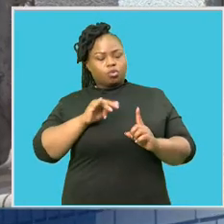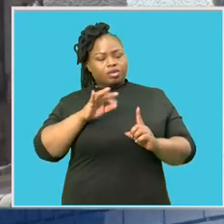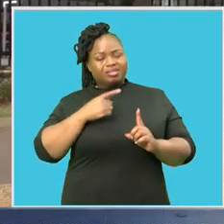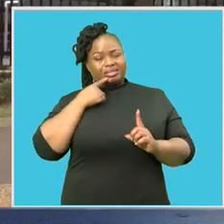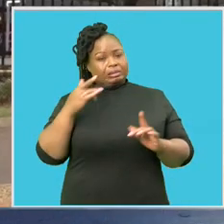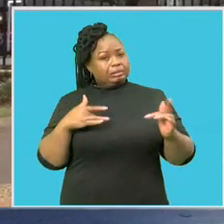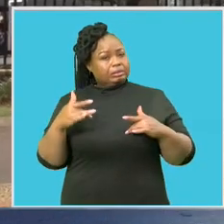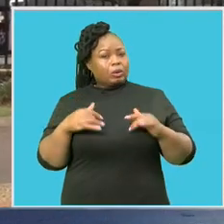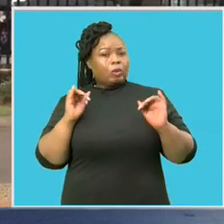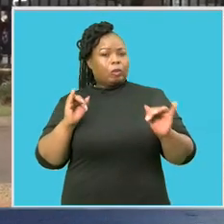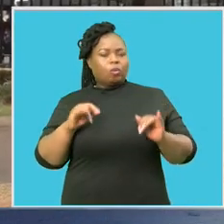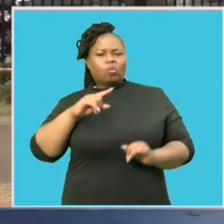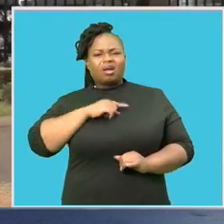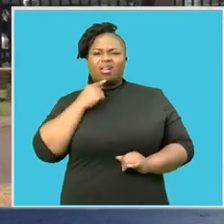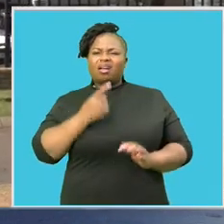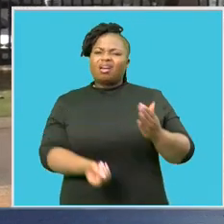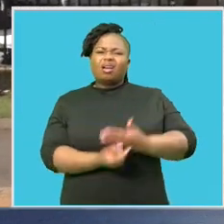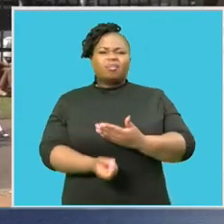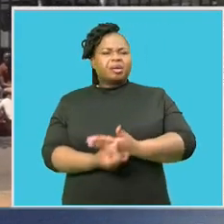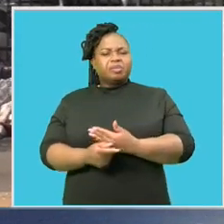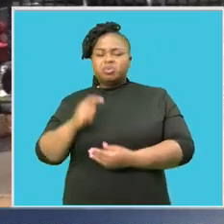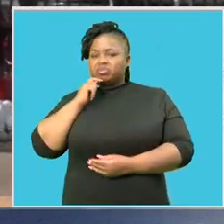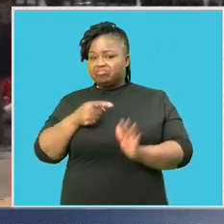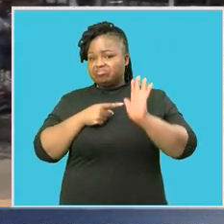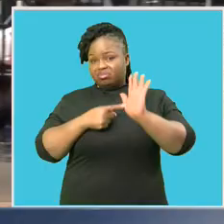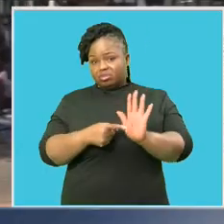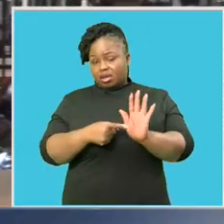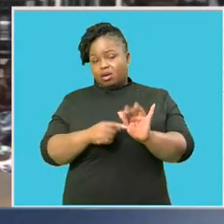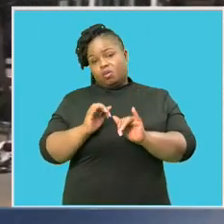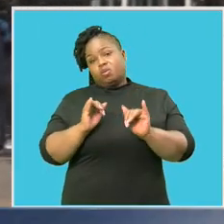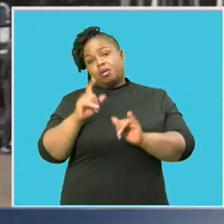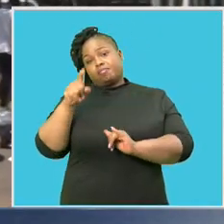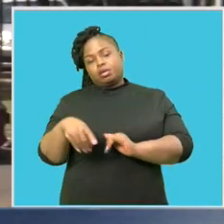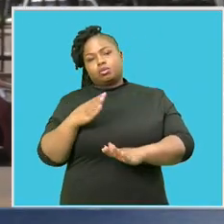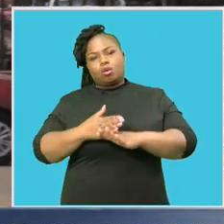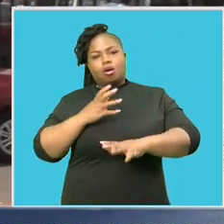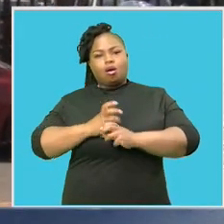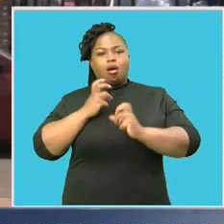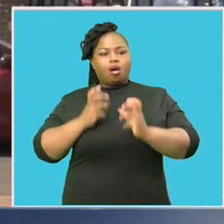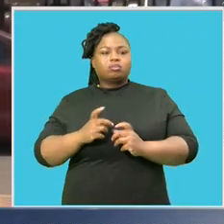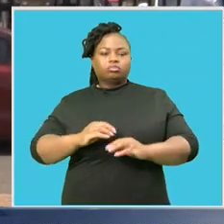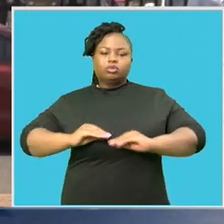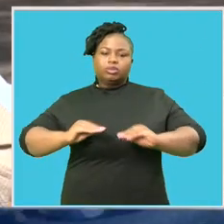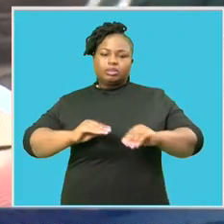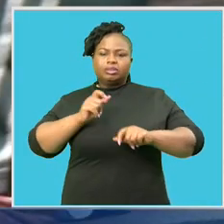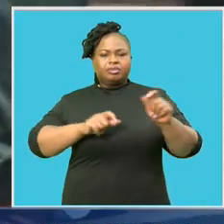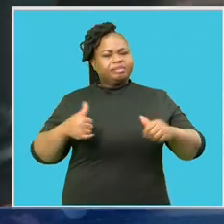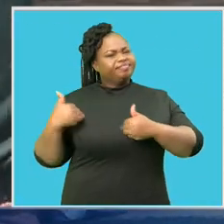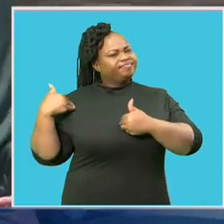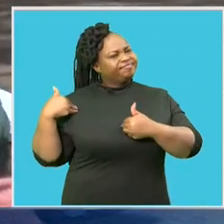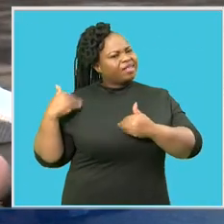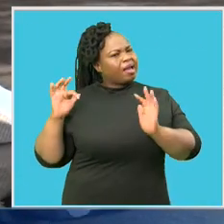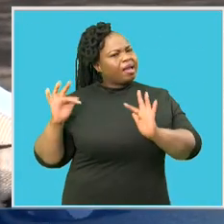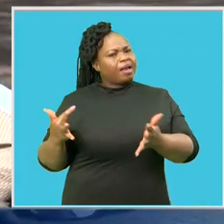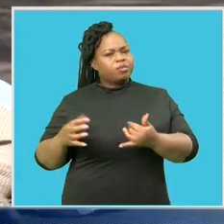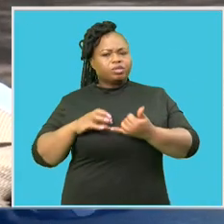zwakalisa ukukhathazeka ukuthi lezi gameko zicacisa ngokusobala ukuthi kumele bakhuphule amasokisi bafundise abantu ukuthi bangazigwema